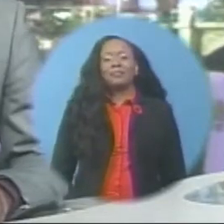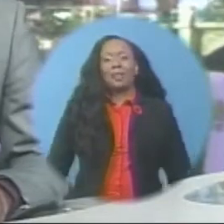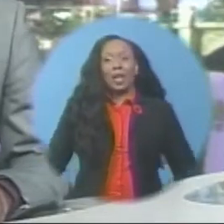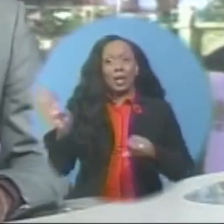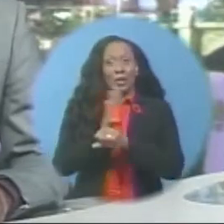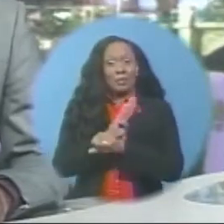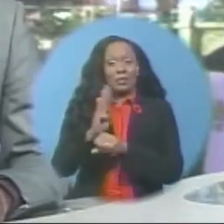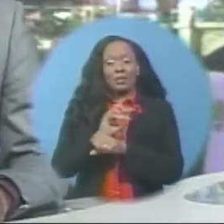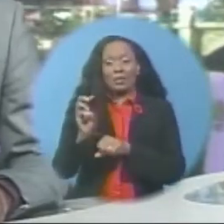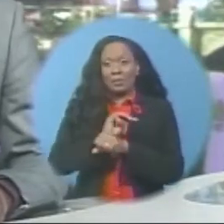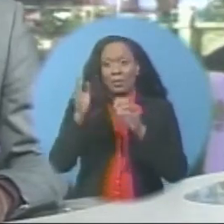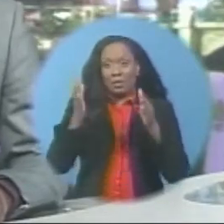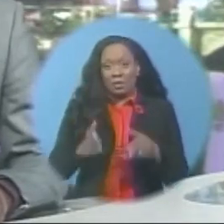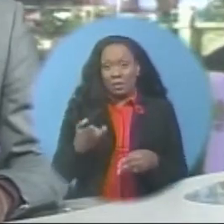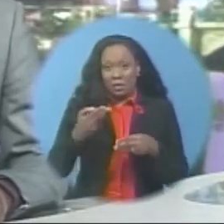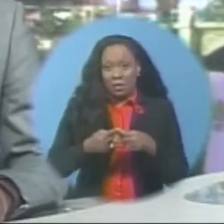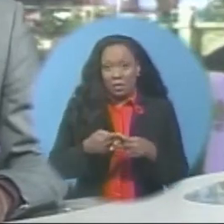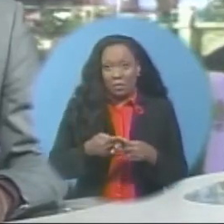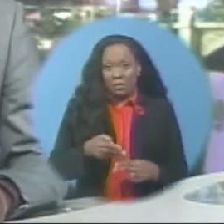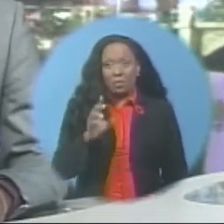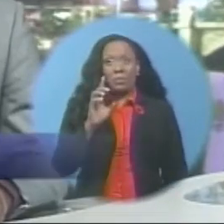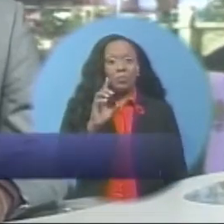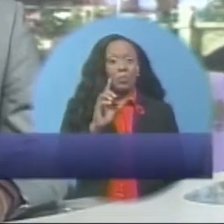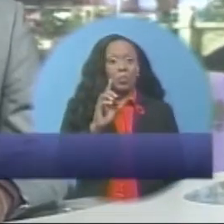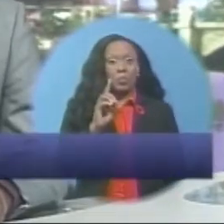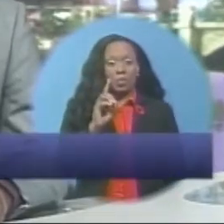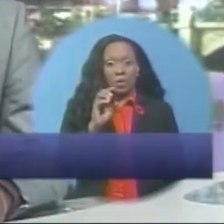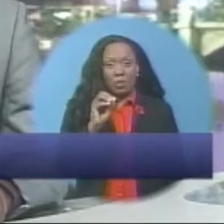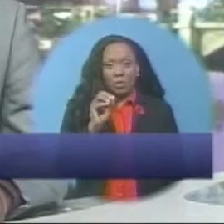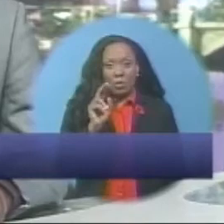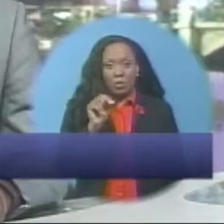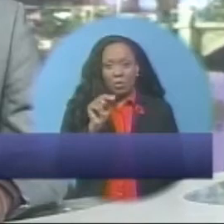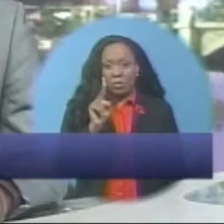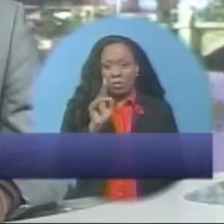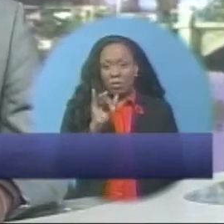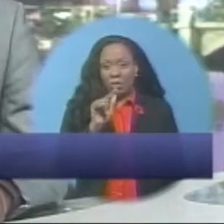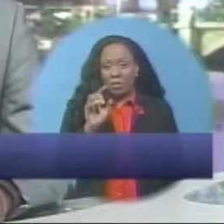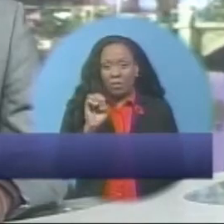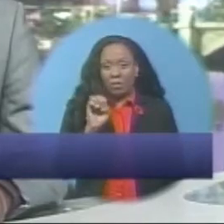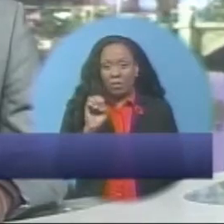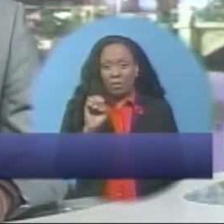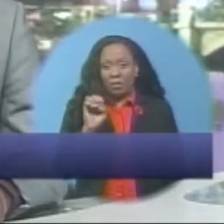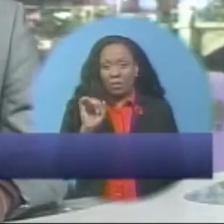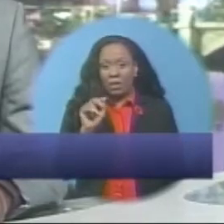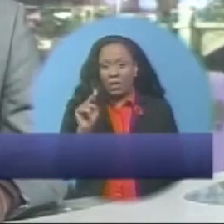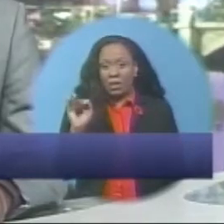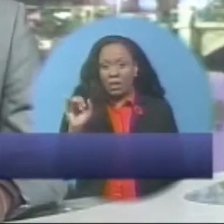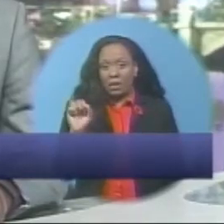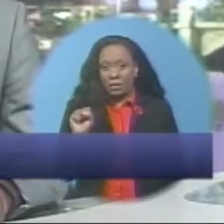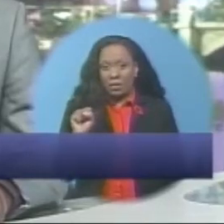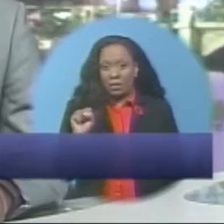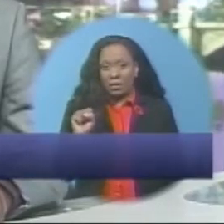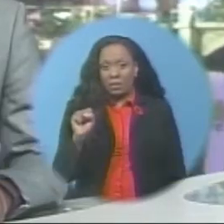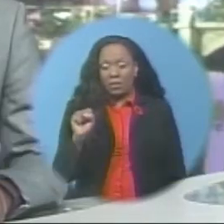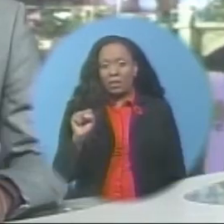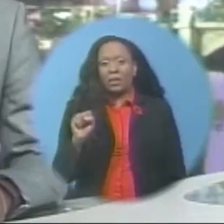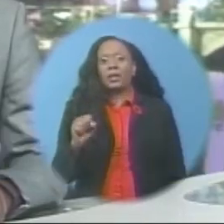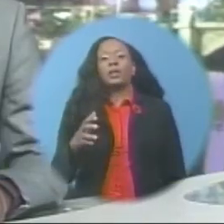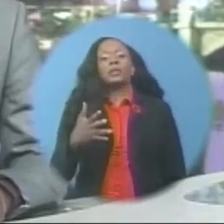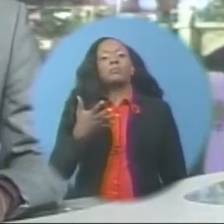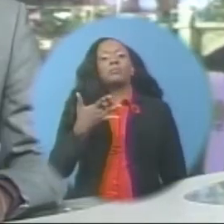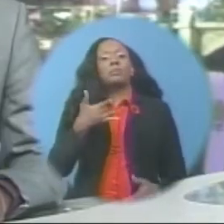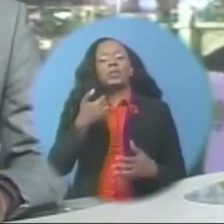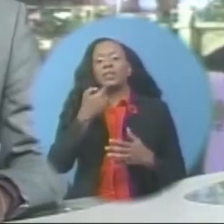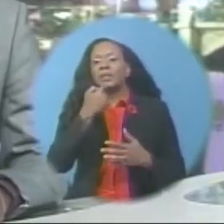Commerce Minister Donald Innes has hit back hard at reports that Barbados's international business and financial services sector was highlighted in a